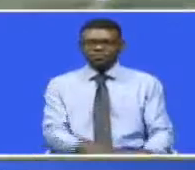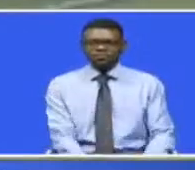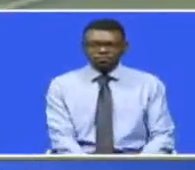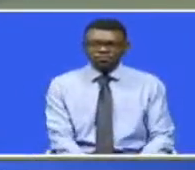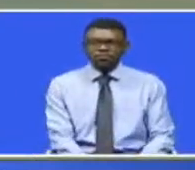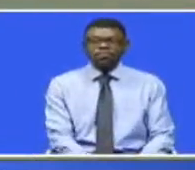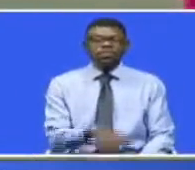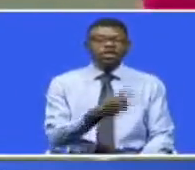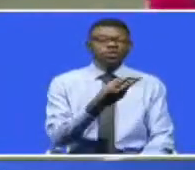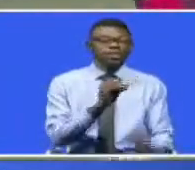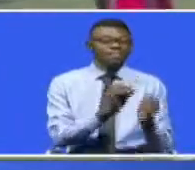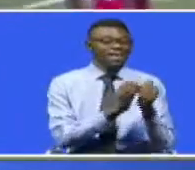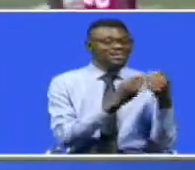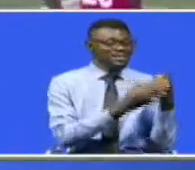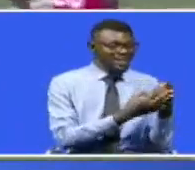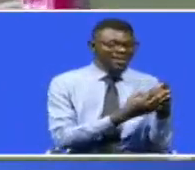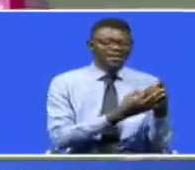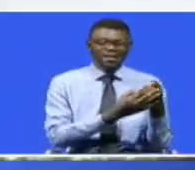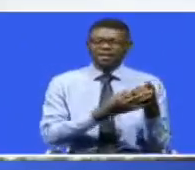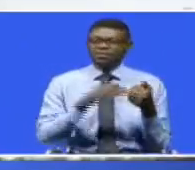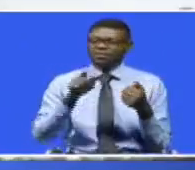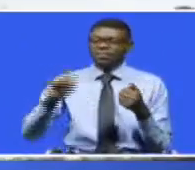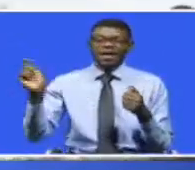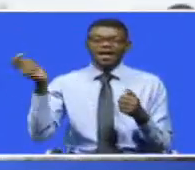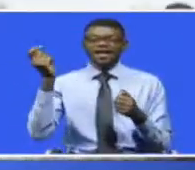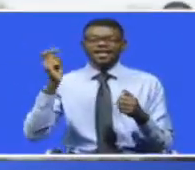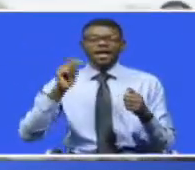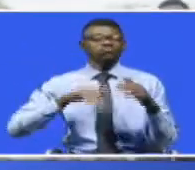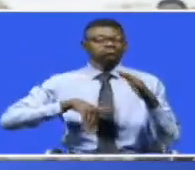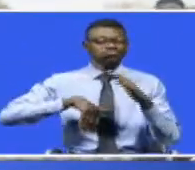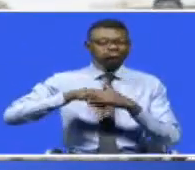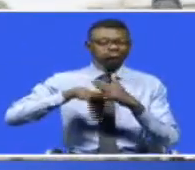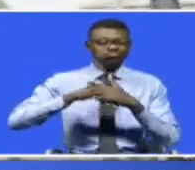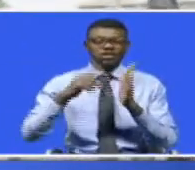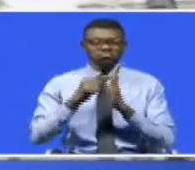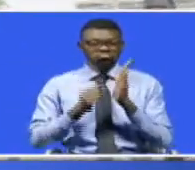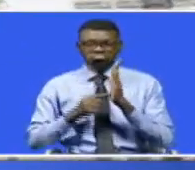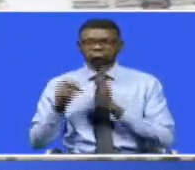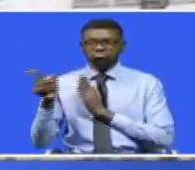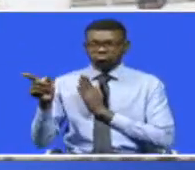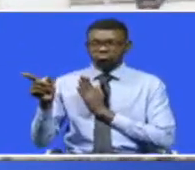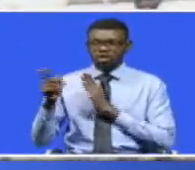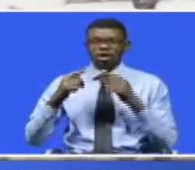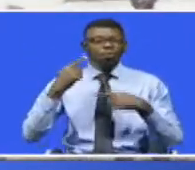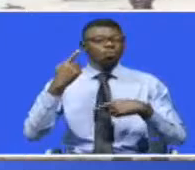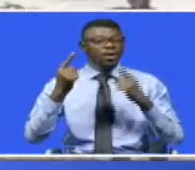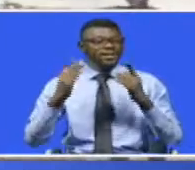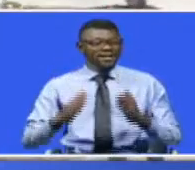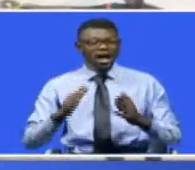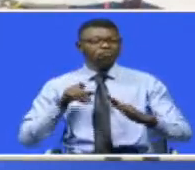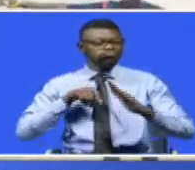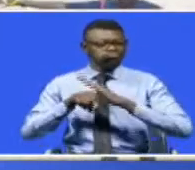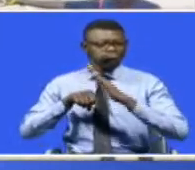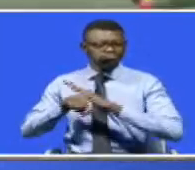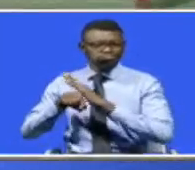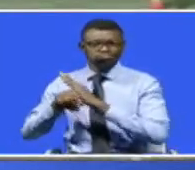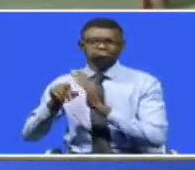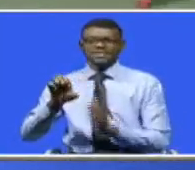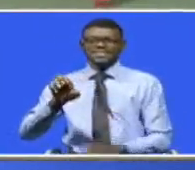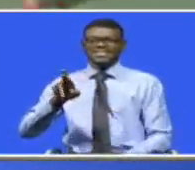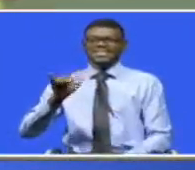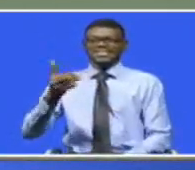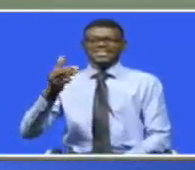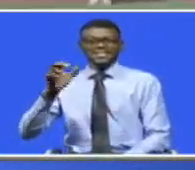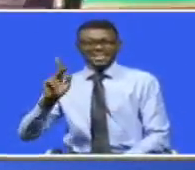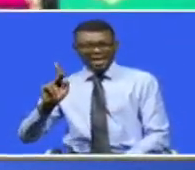The 2018 Kenya Premier League Golden Boot winner, Eric Kapaito, is unstoppable in the 2020-2021 season.